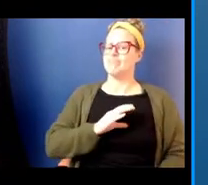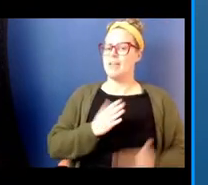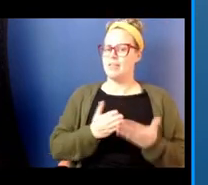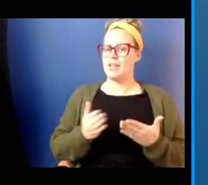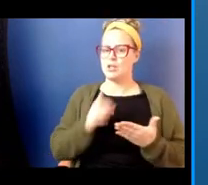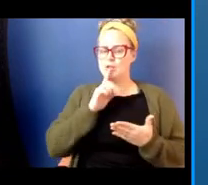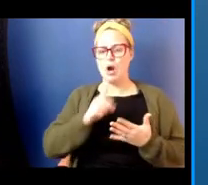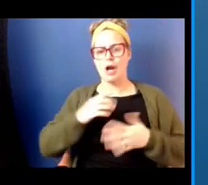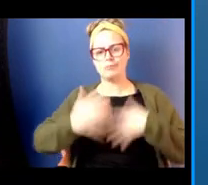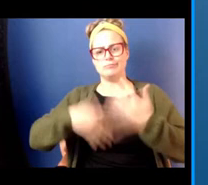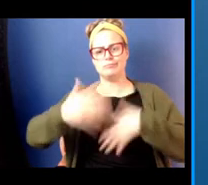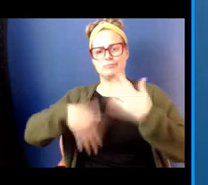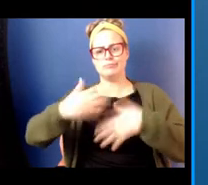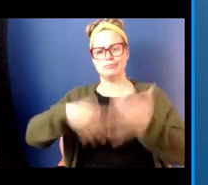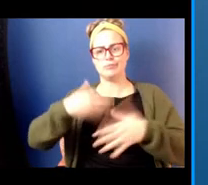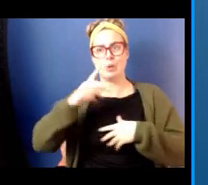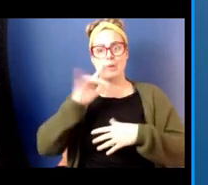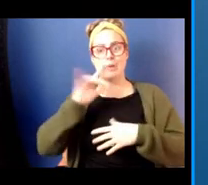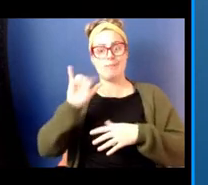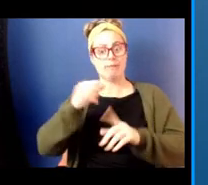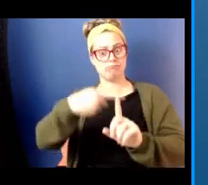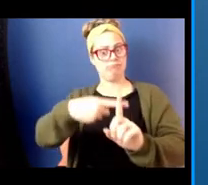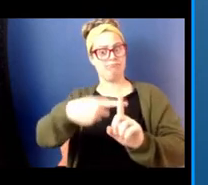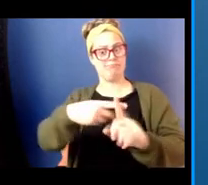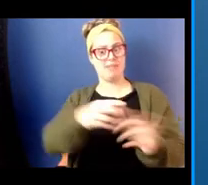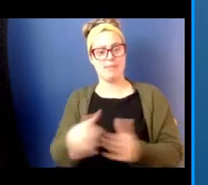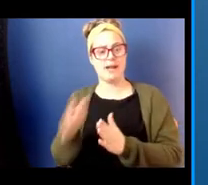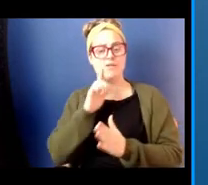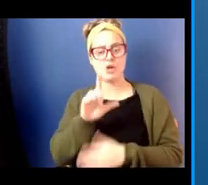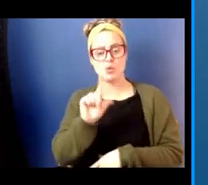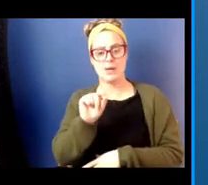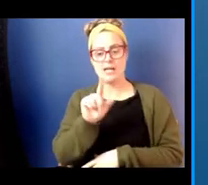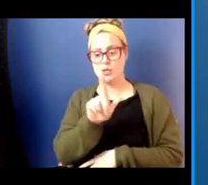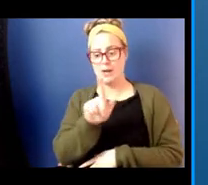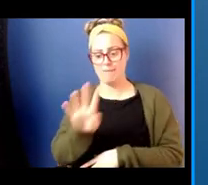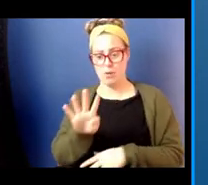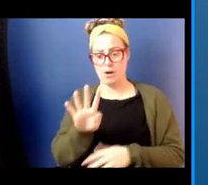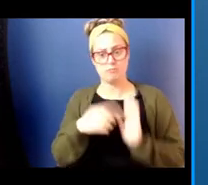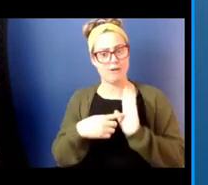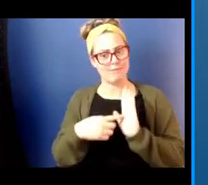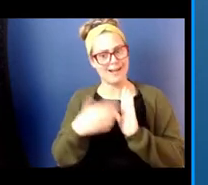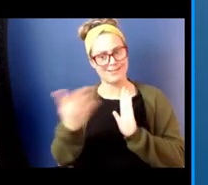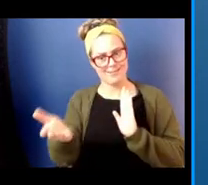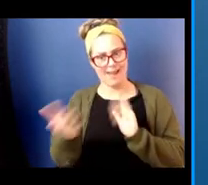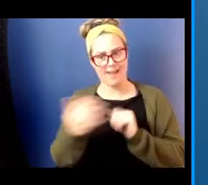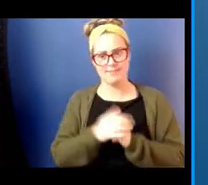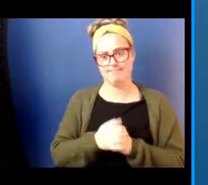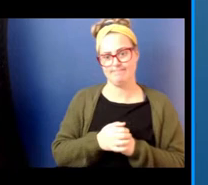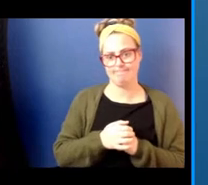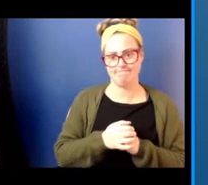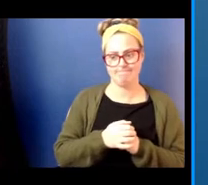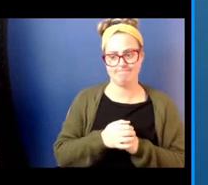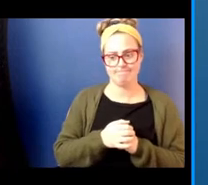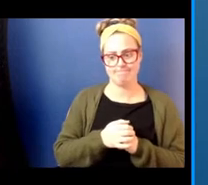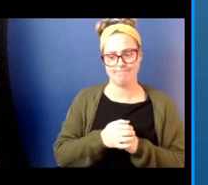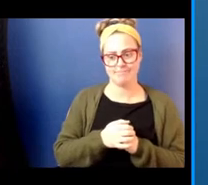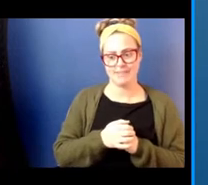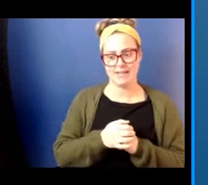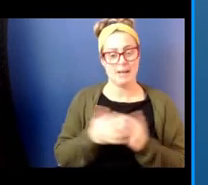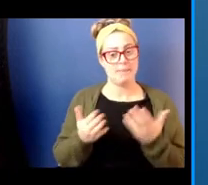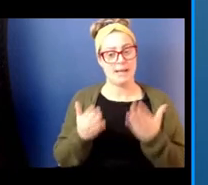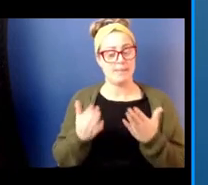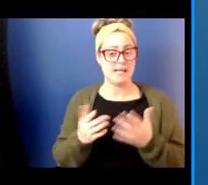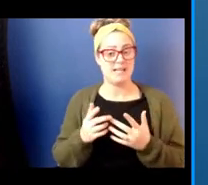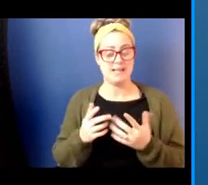2024 reflects that now we may not it may be a big you know nothing Burger in 2024 if our